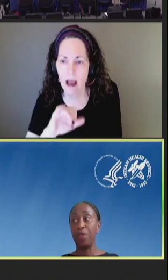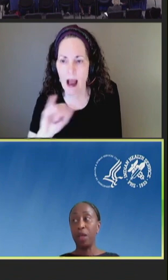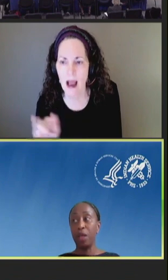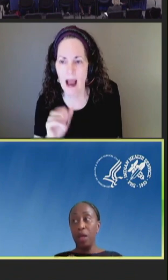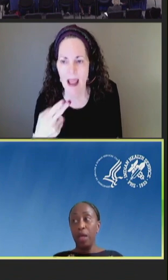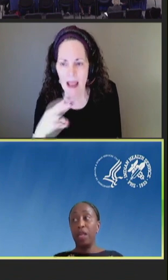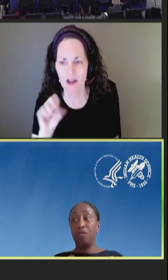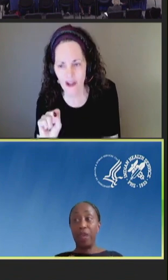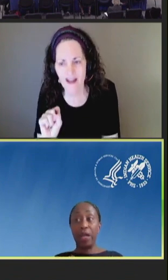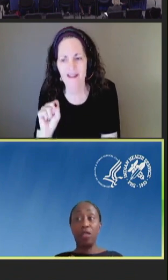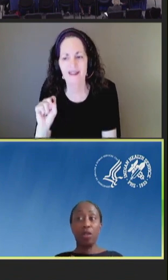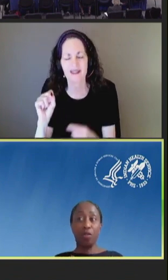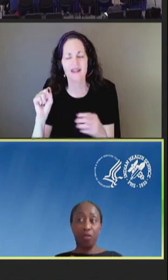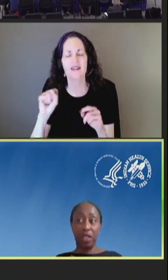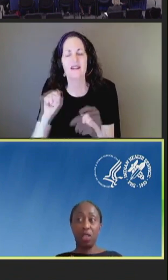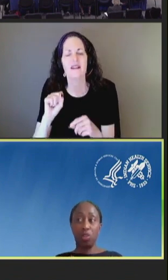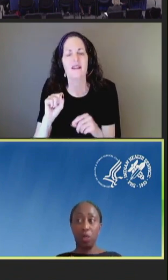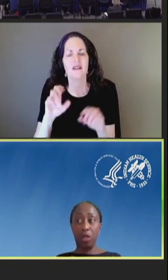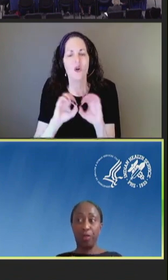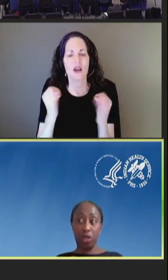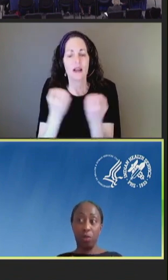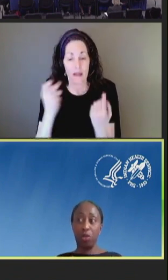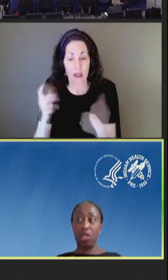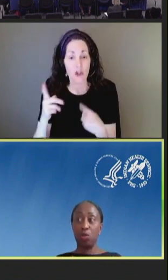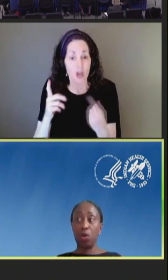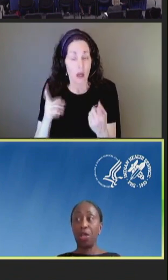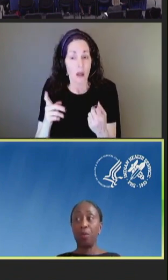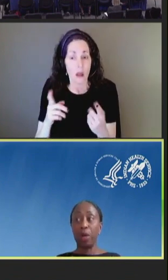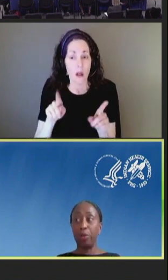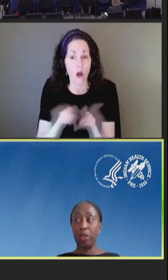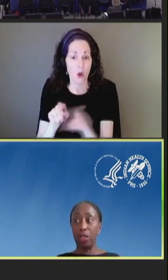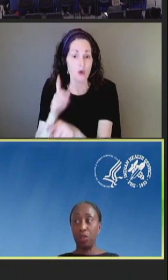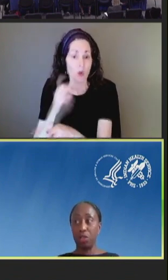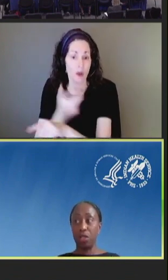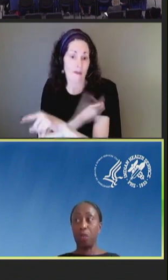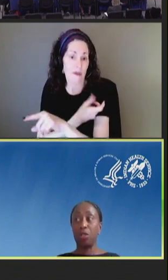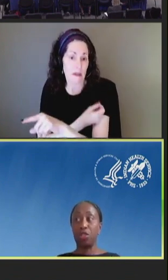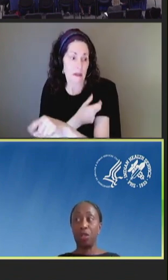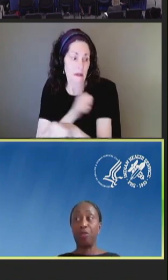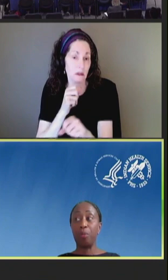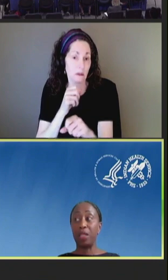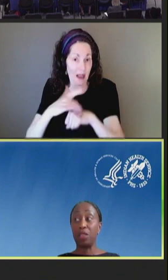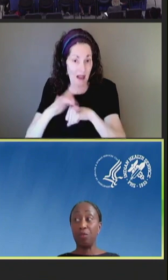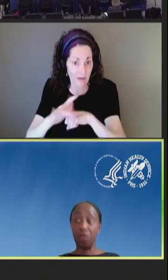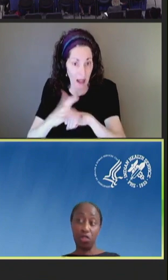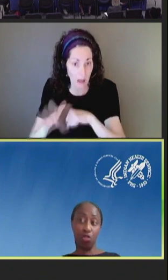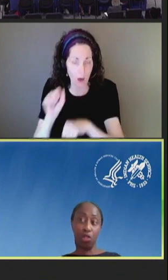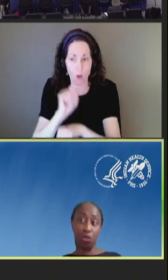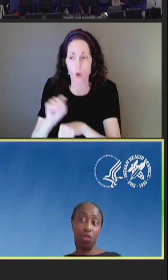program, in advance of the vaccines being available, is working rapidly to establish the